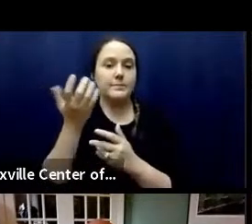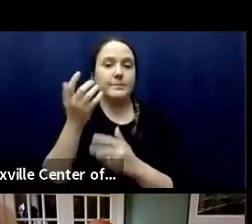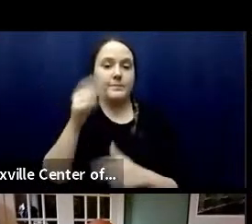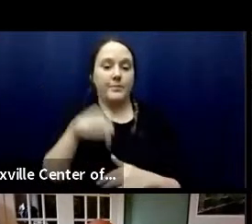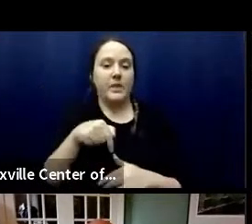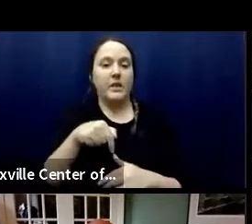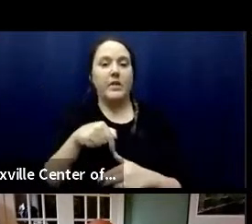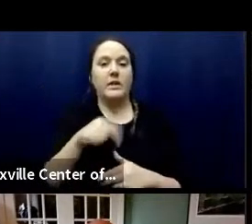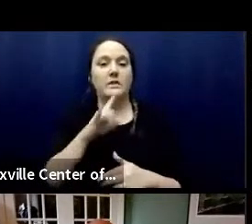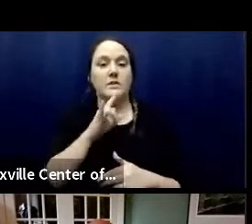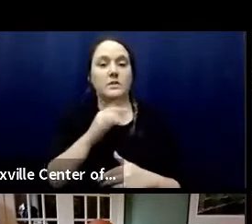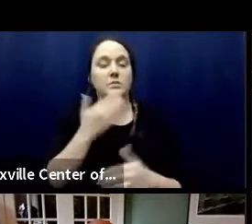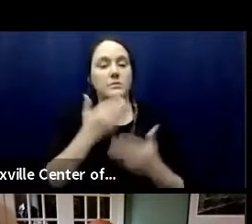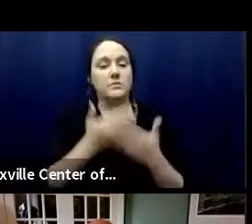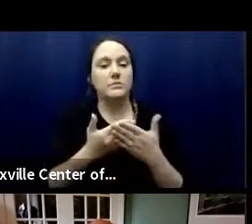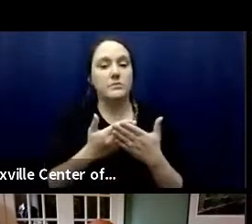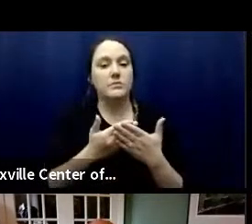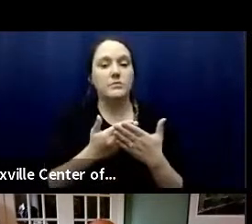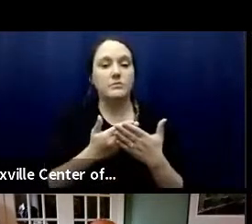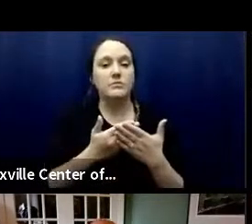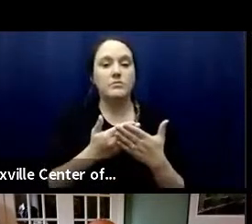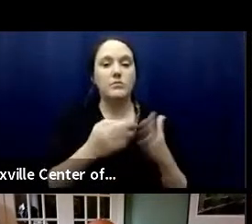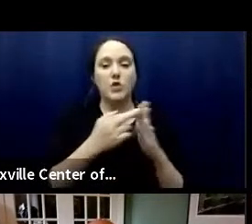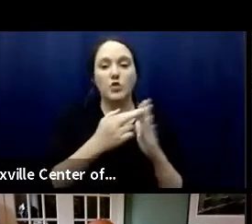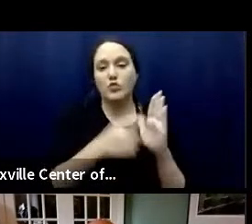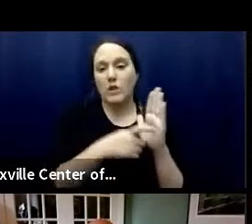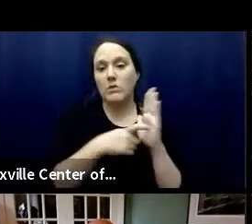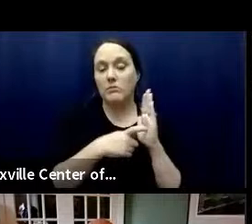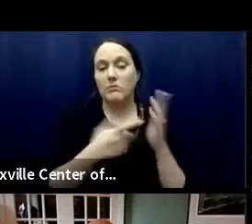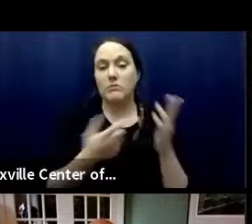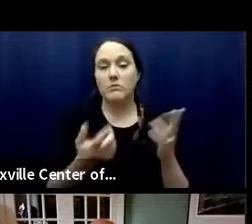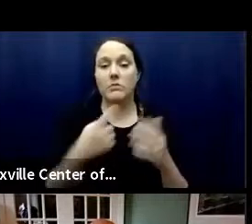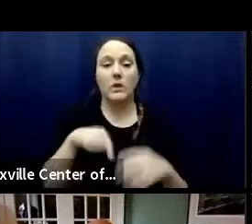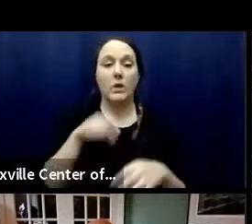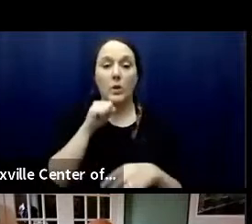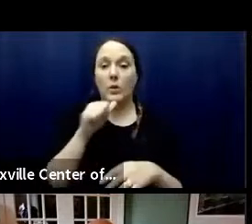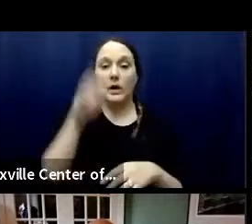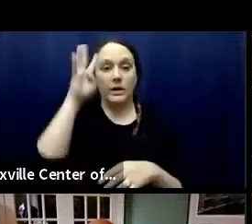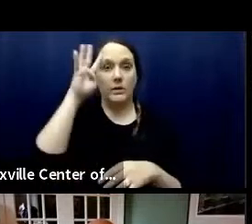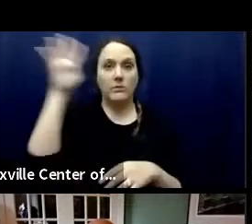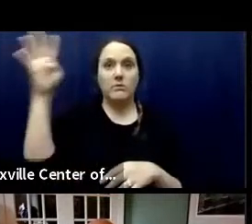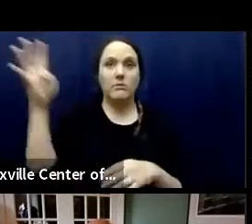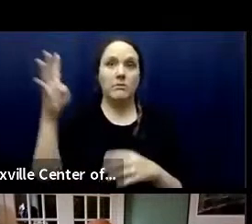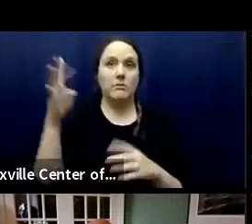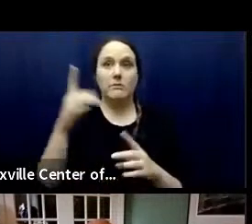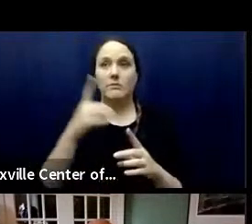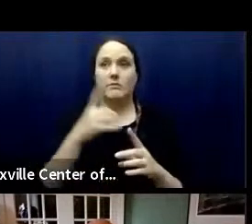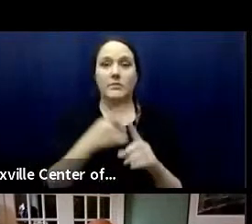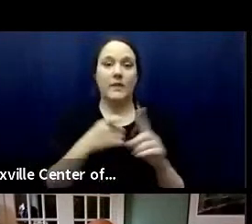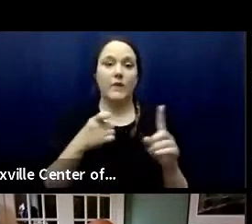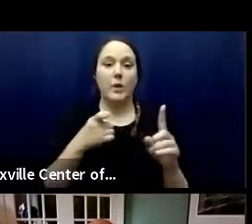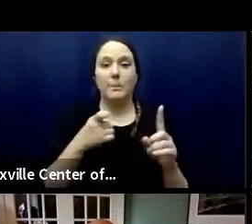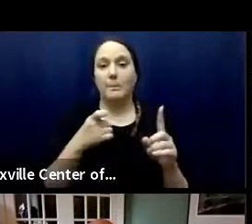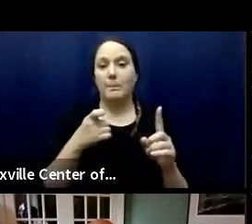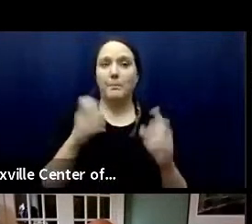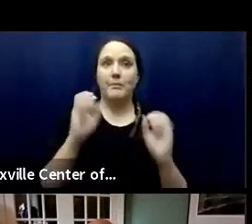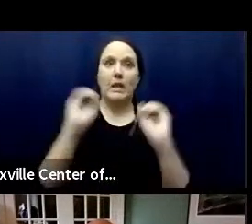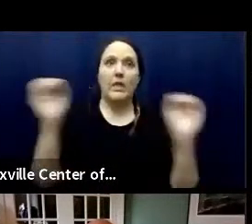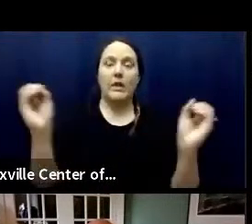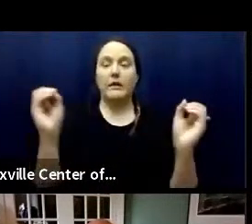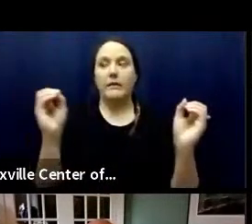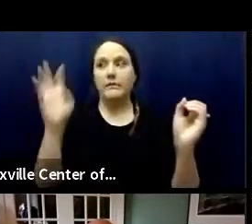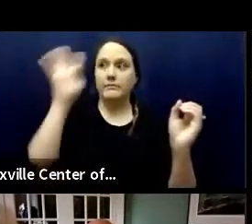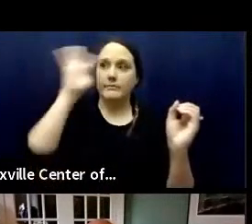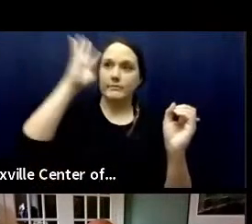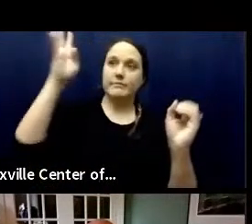this is a reasonable regulation that we didn't come up with out of thin air. This